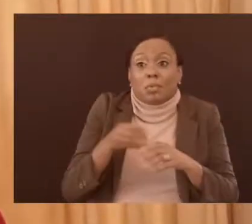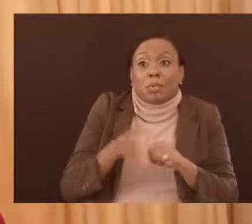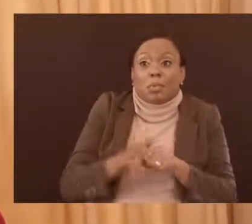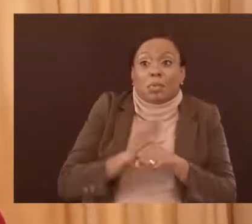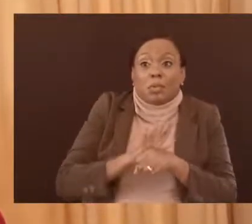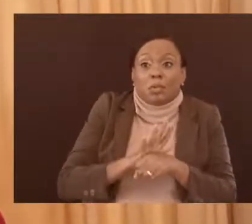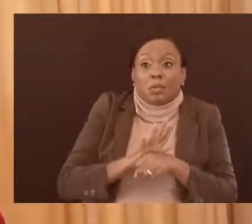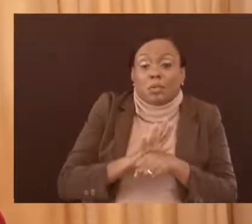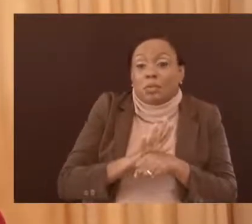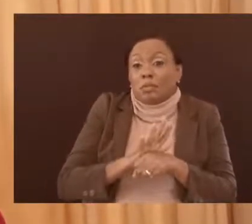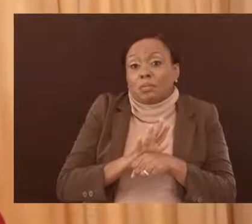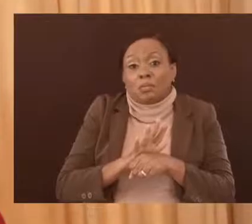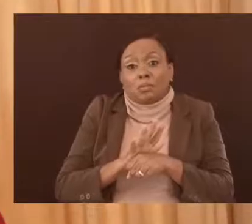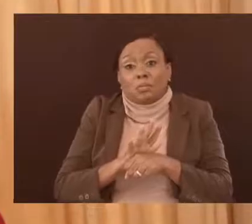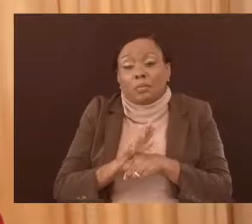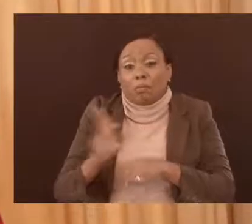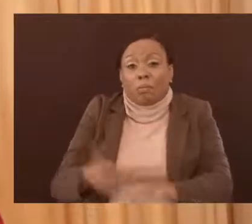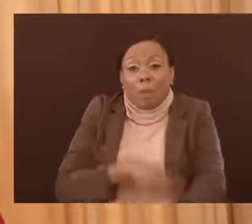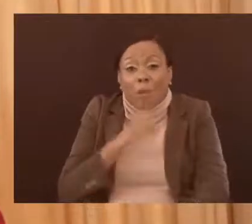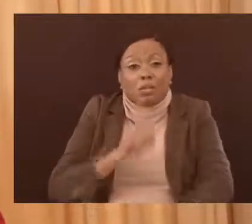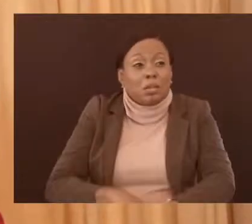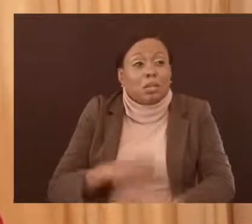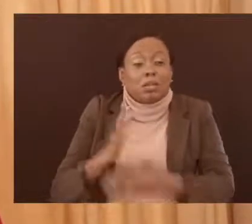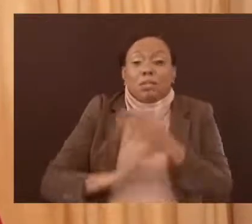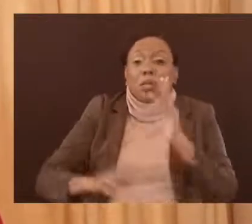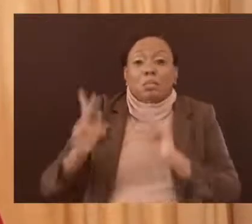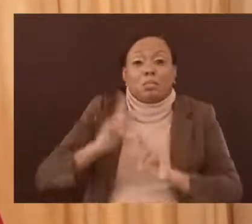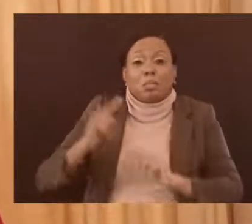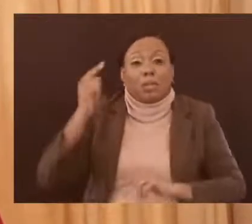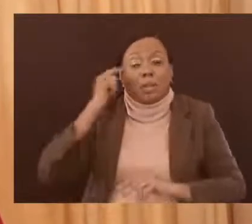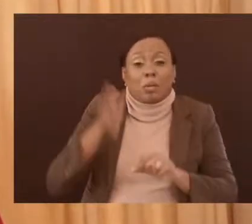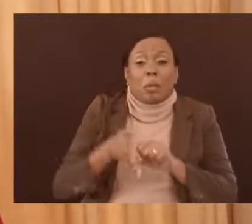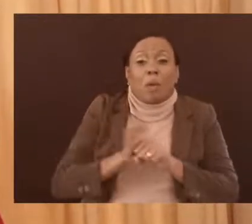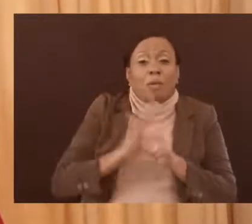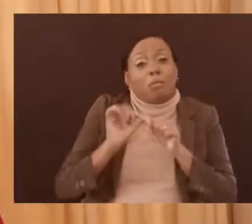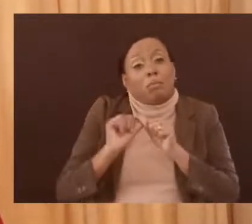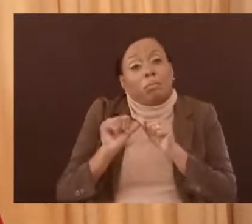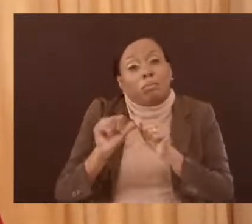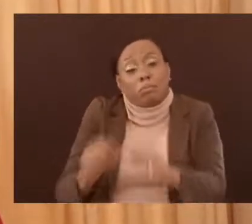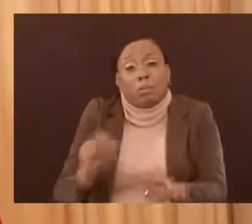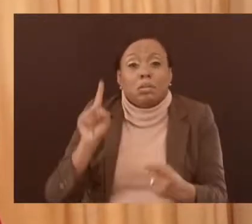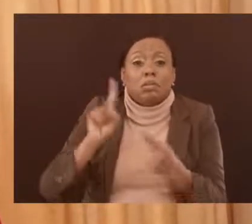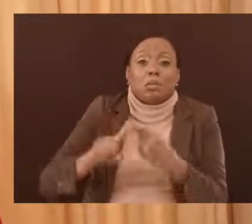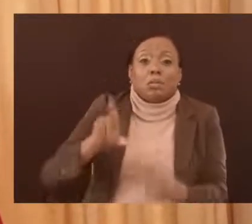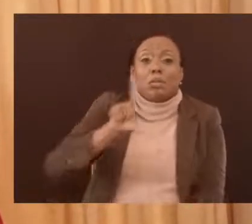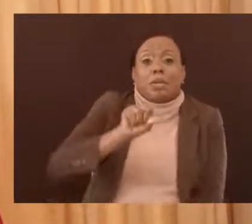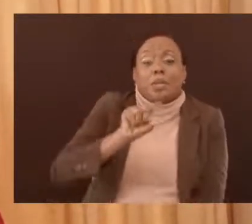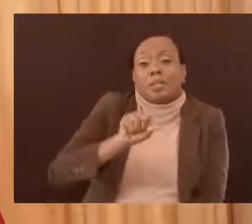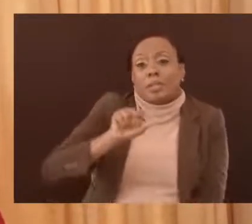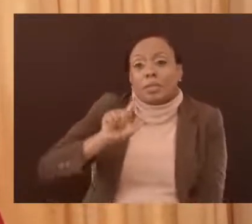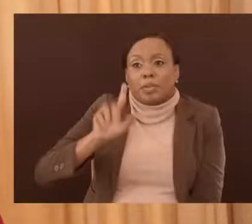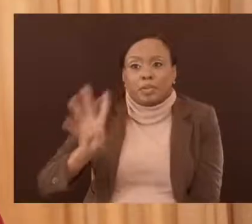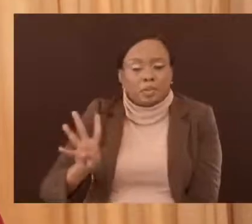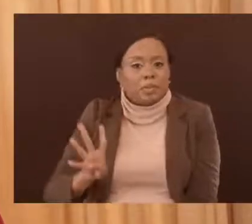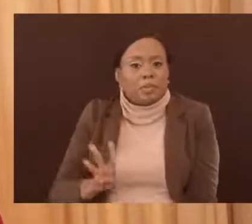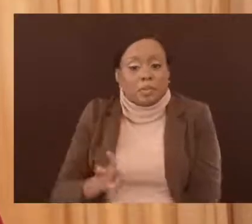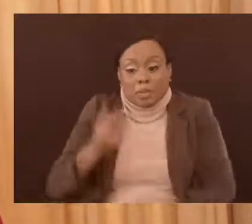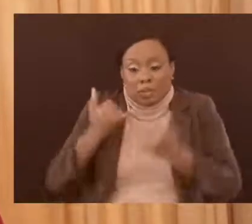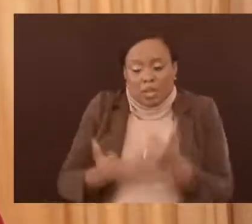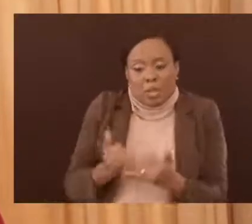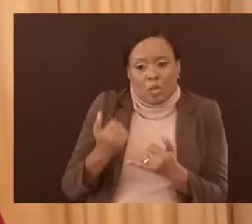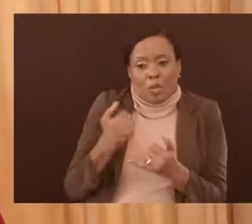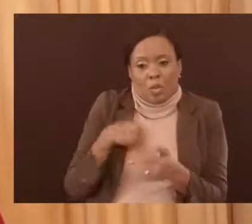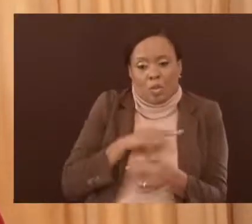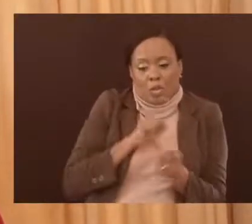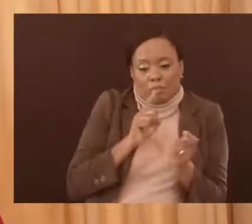predicting 2024. So we have to make the modifications now in our small ways and our medium ways to be able